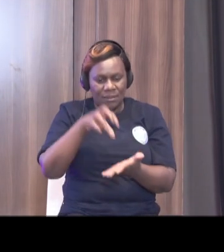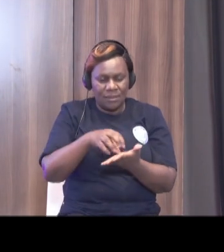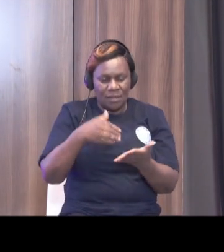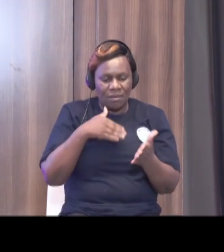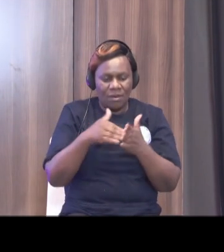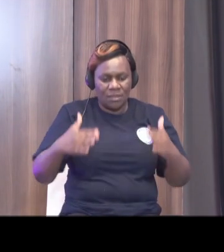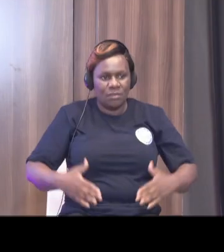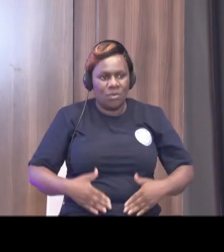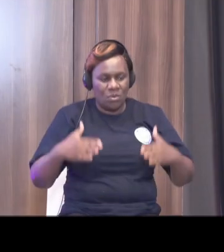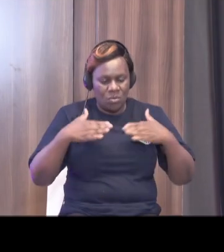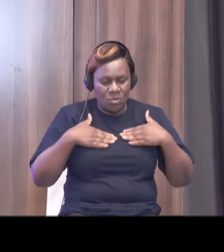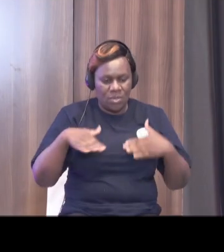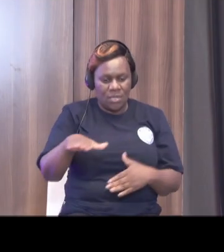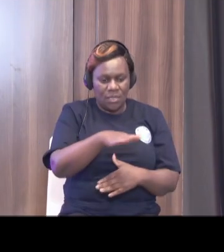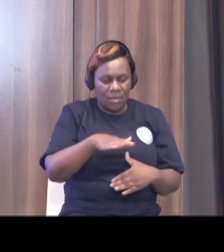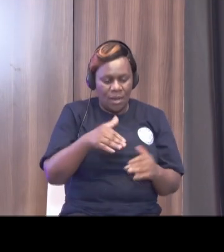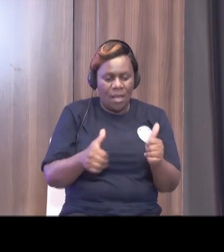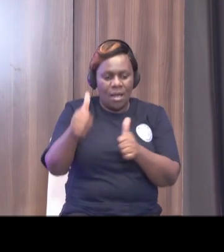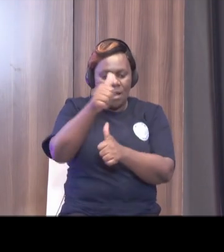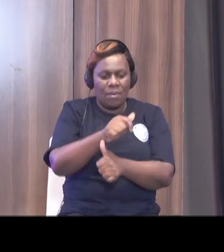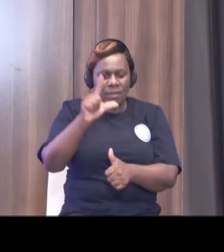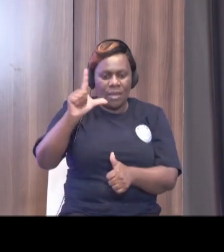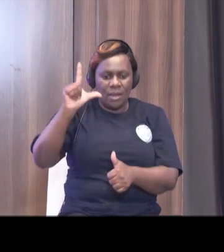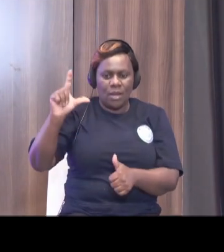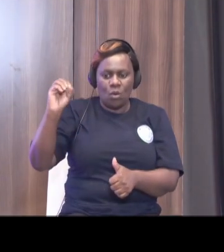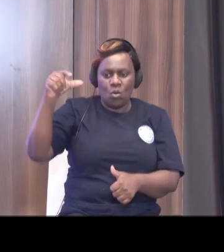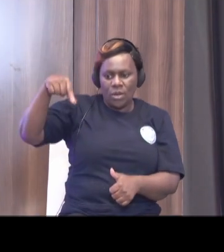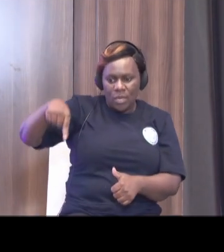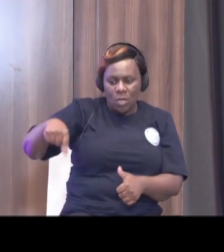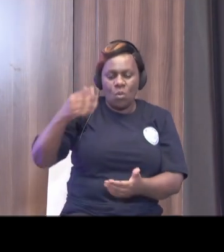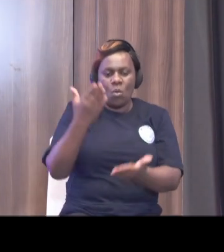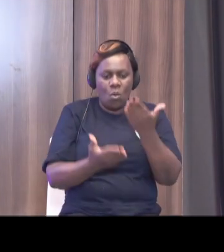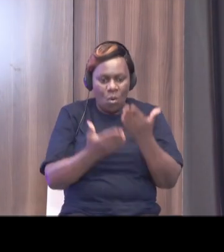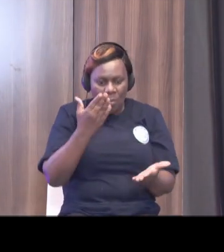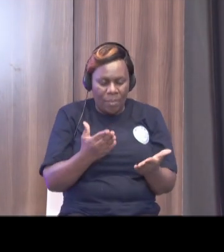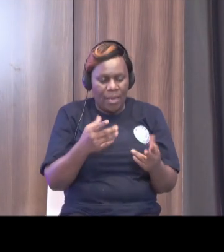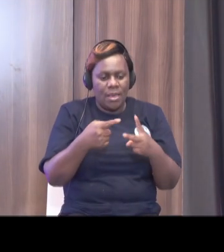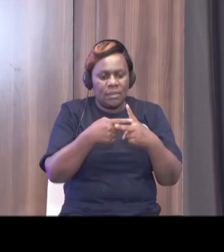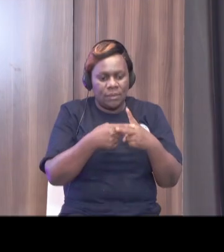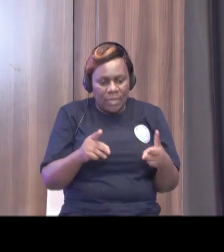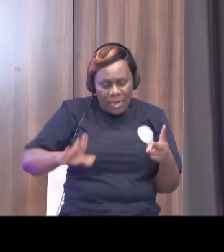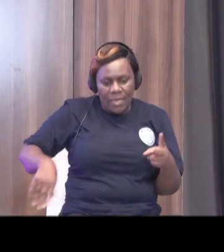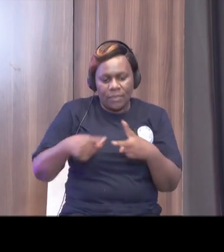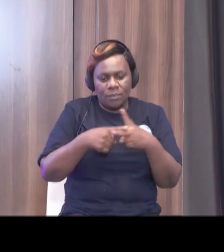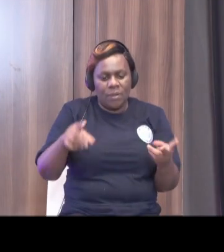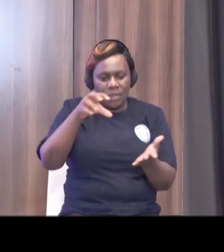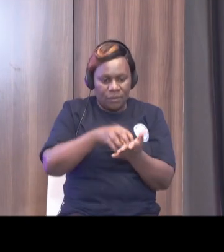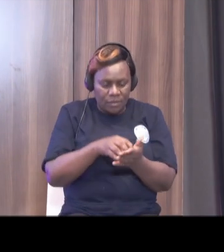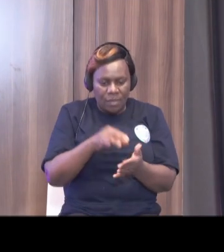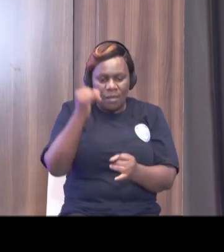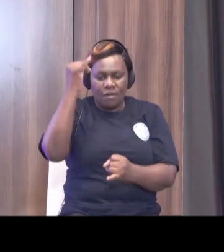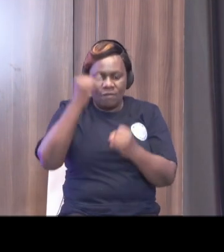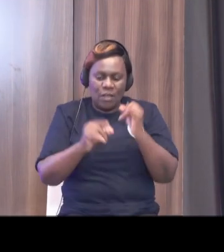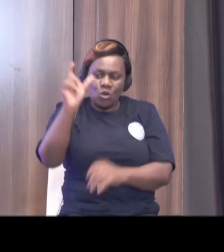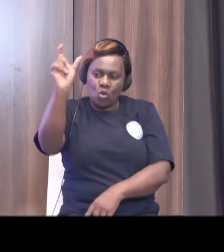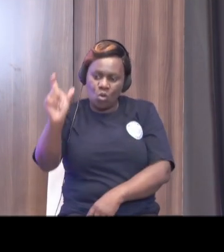antibody concentrations above the LLOQ compared to late onset cases. And then in that final